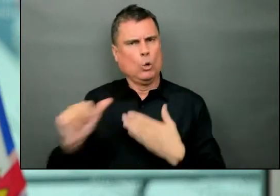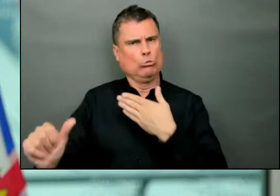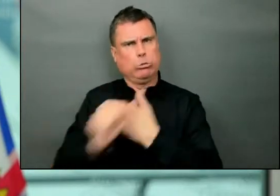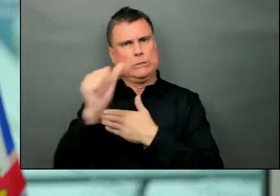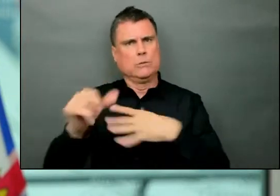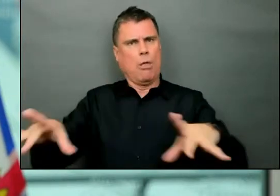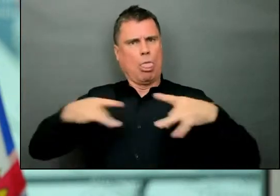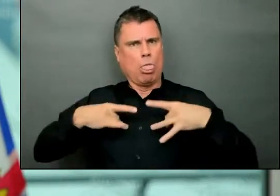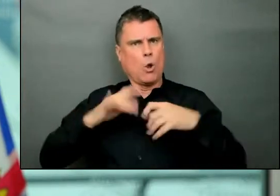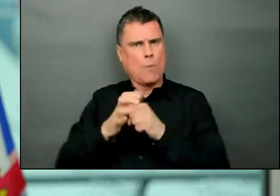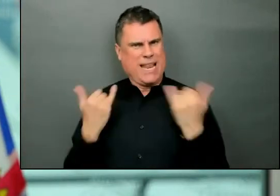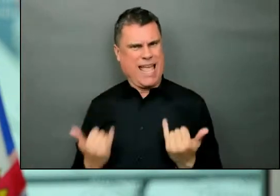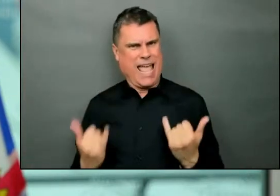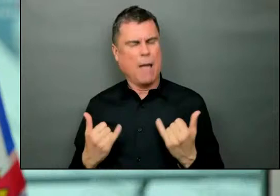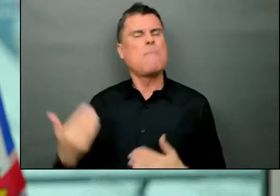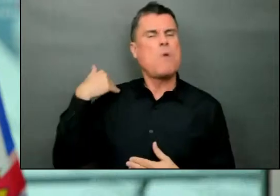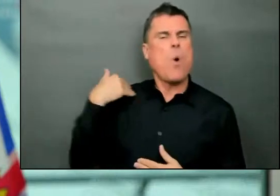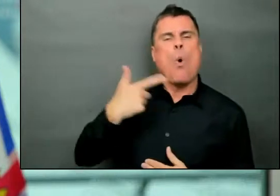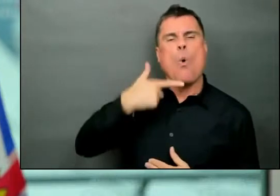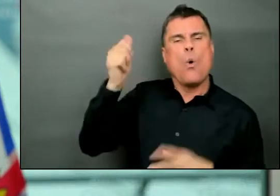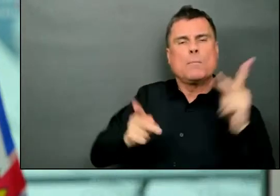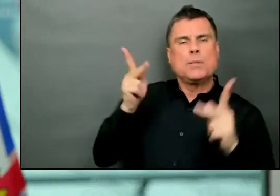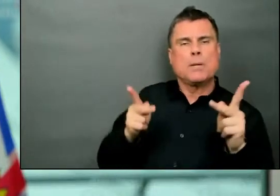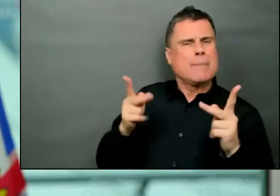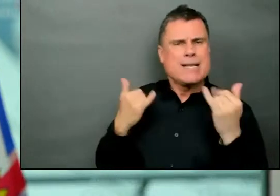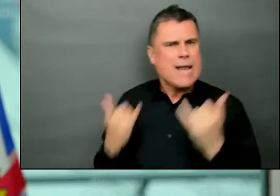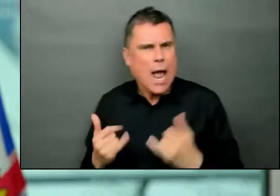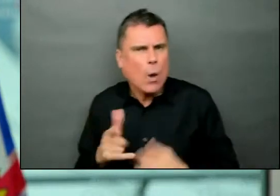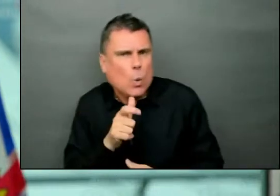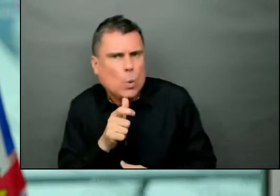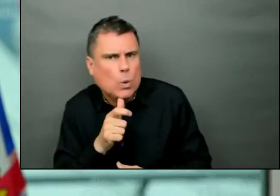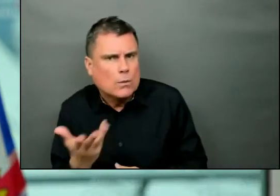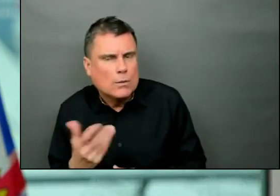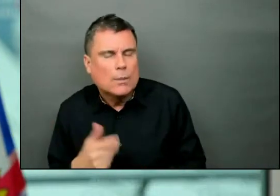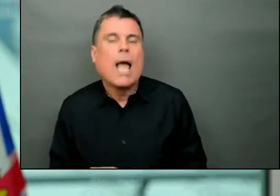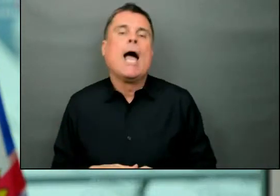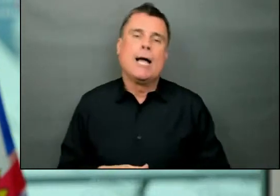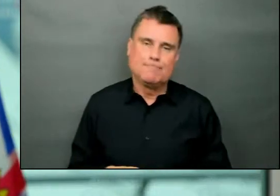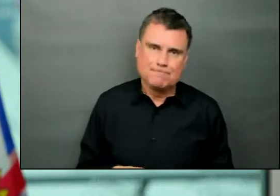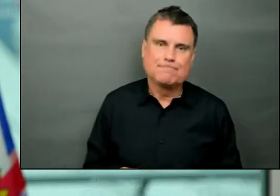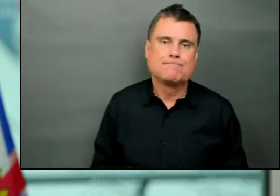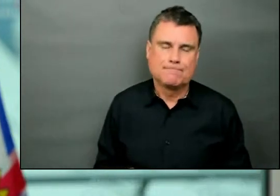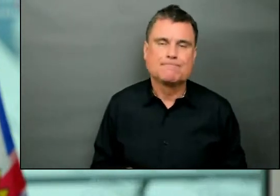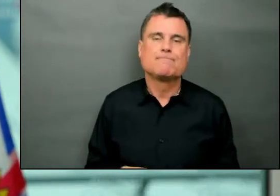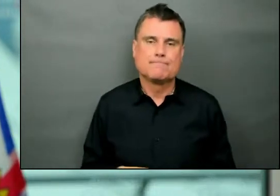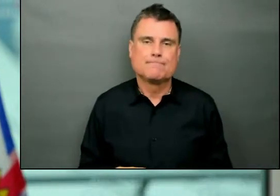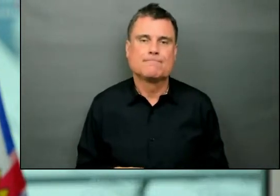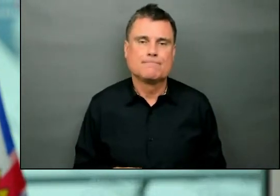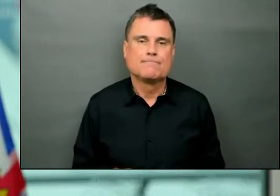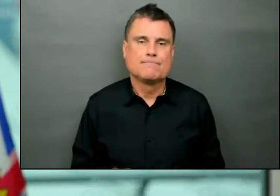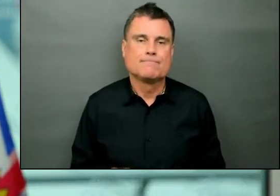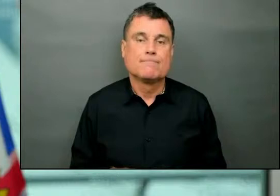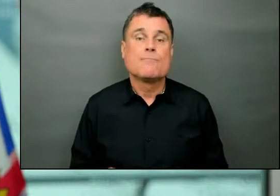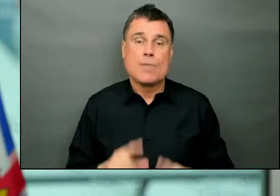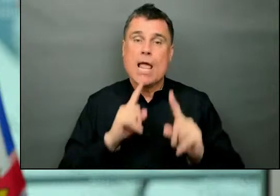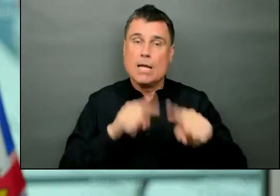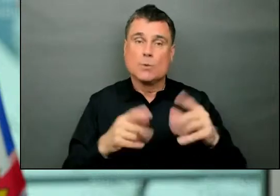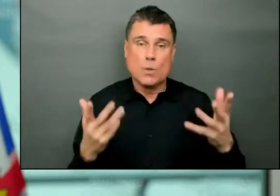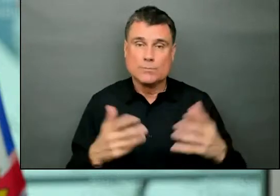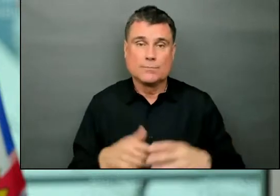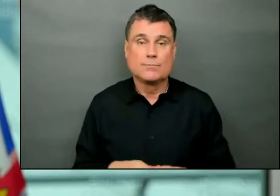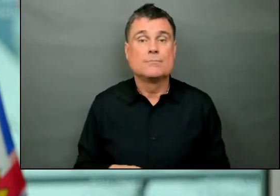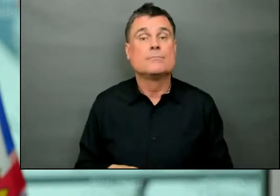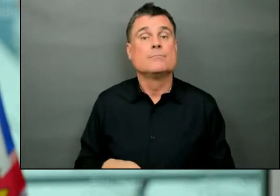is one of the biggest challenges, of course, is long-term care, and this is why we are so